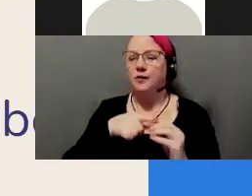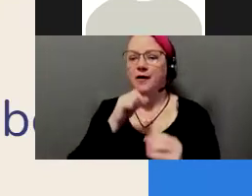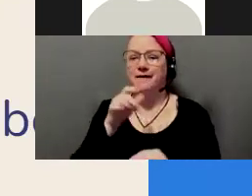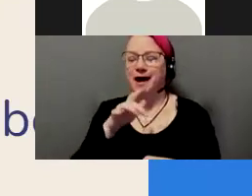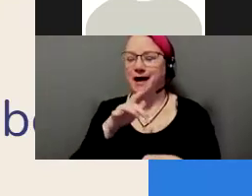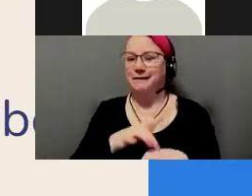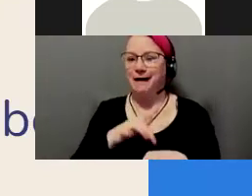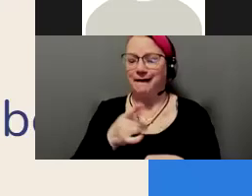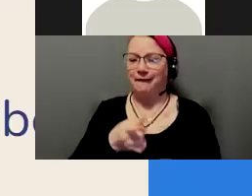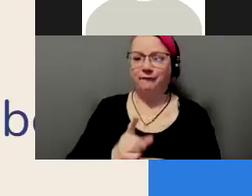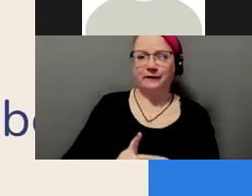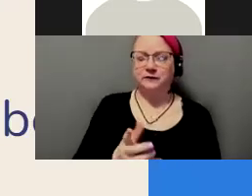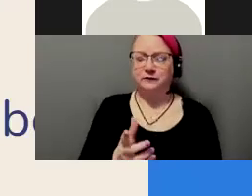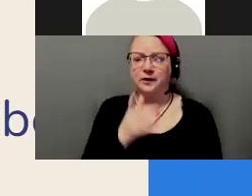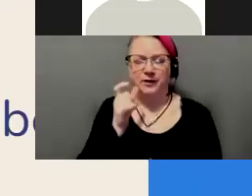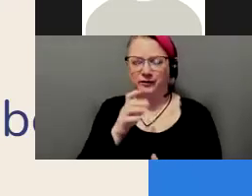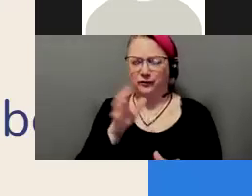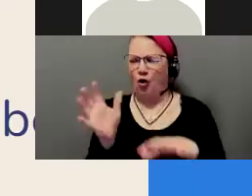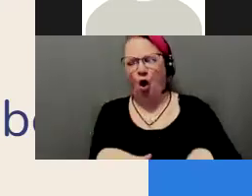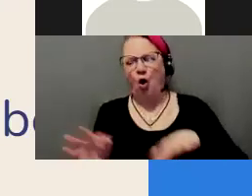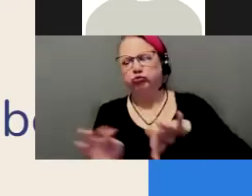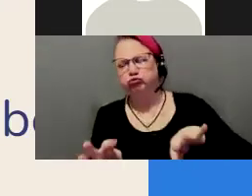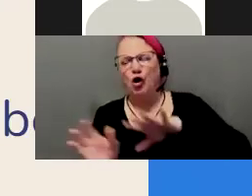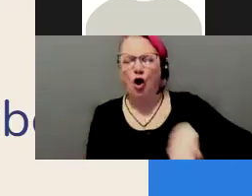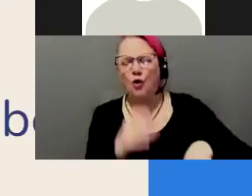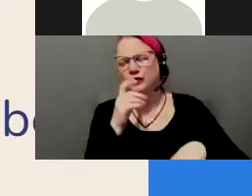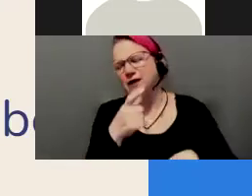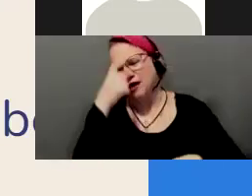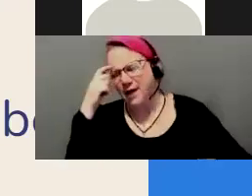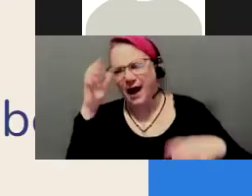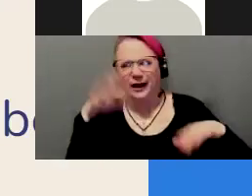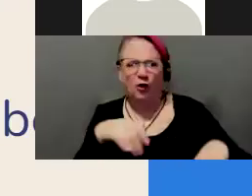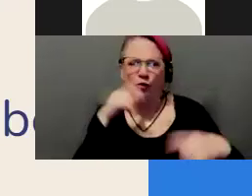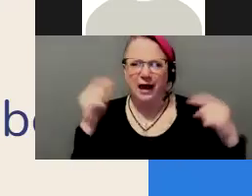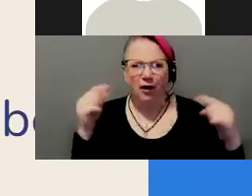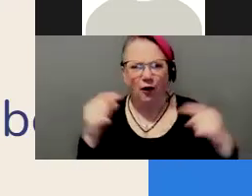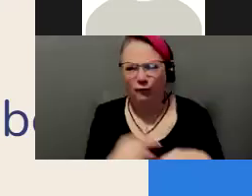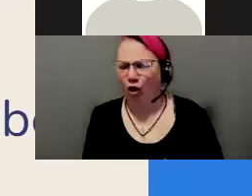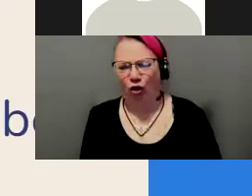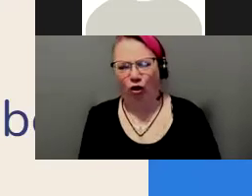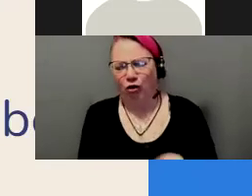is really quick to minimize those experiences as less traumatic or harmful.